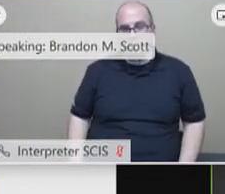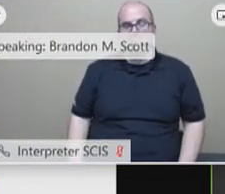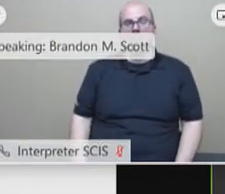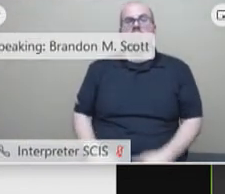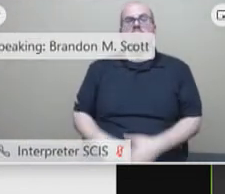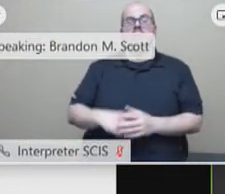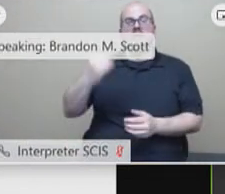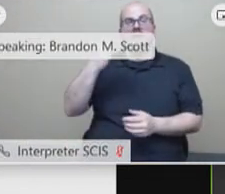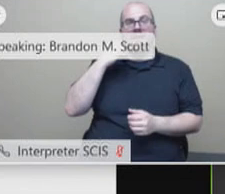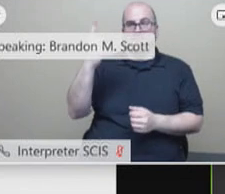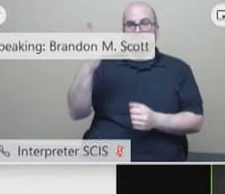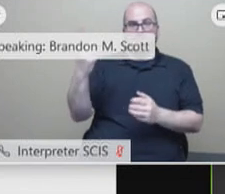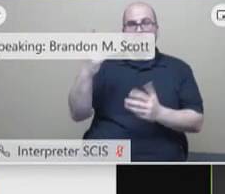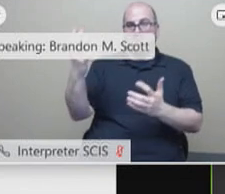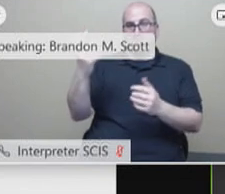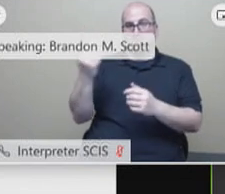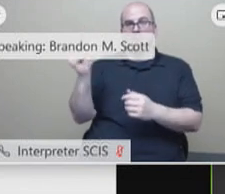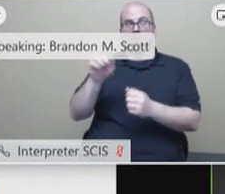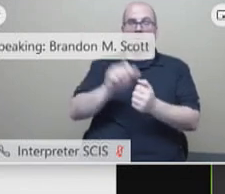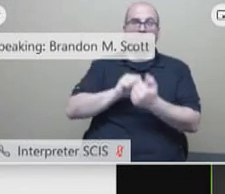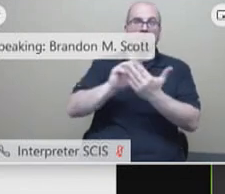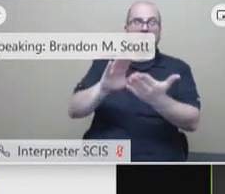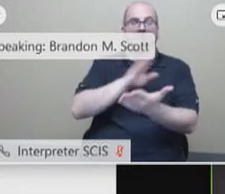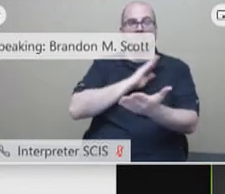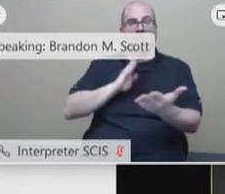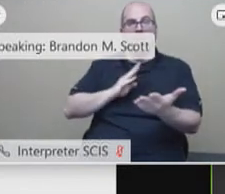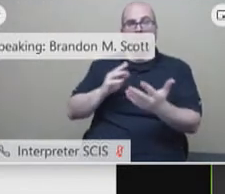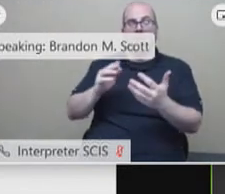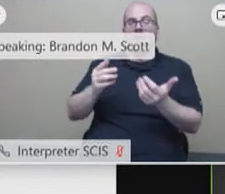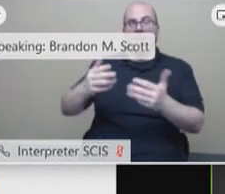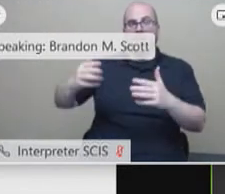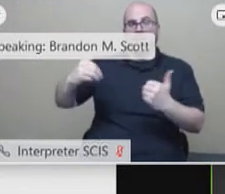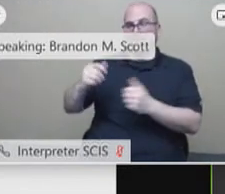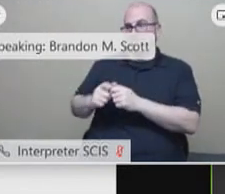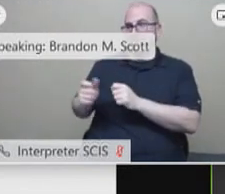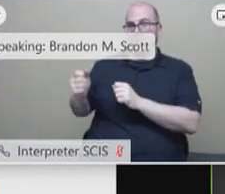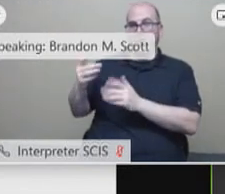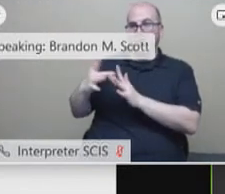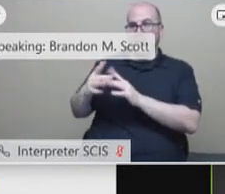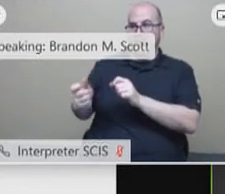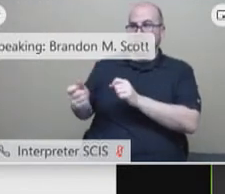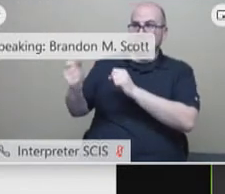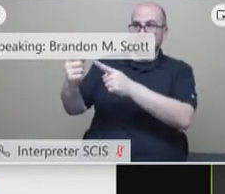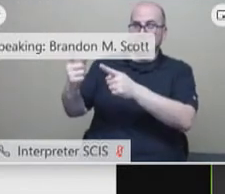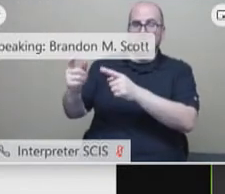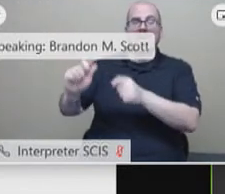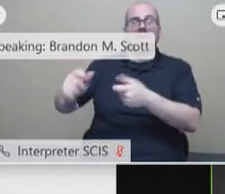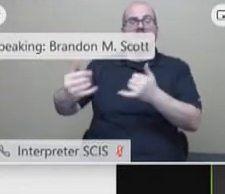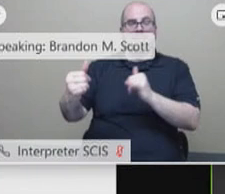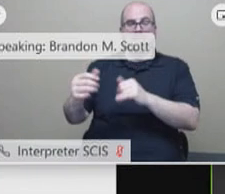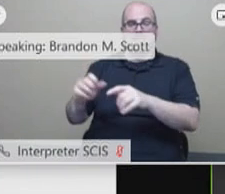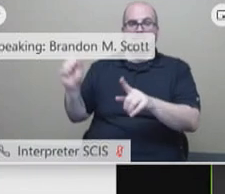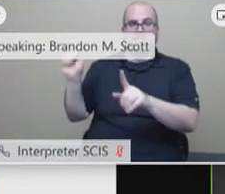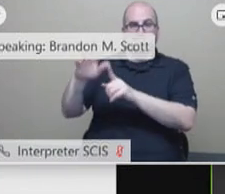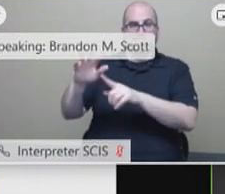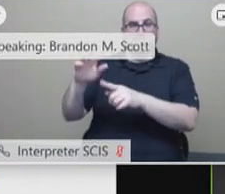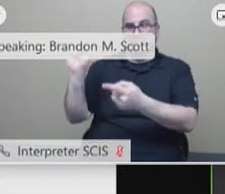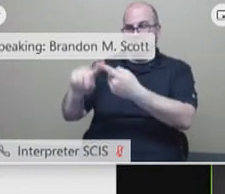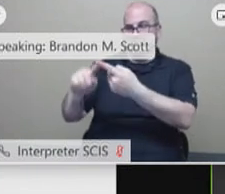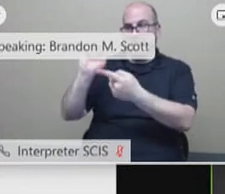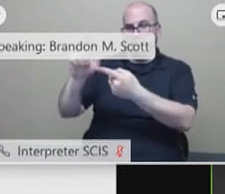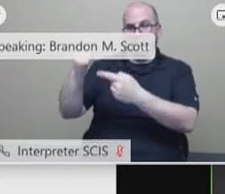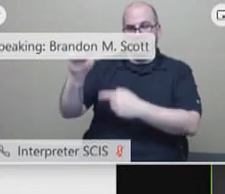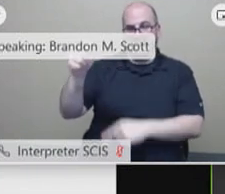wishing to address the board that has not already submitted your testimony online can still do so until April the 10th. And please send it to